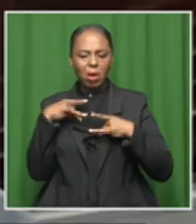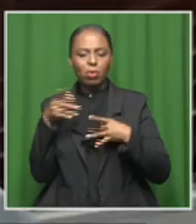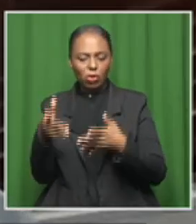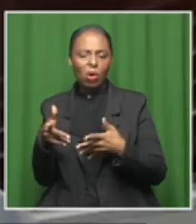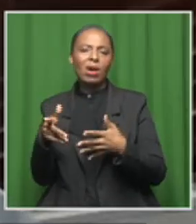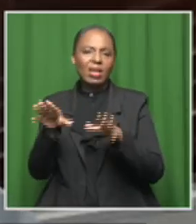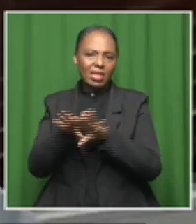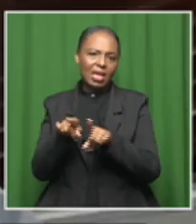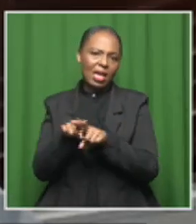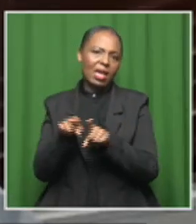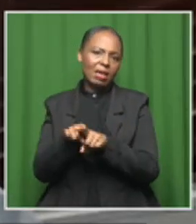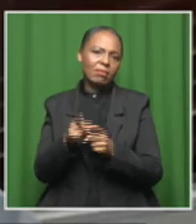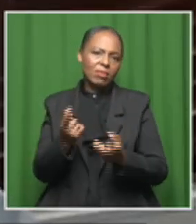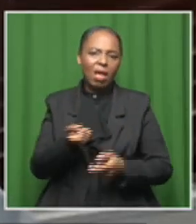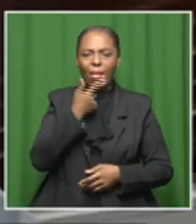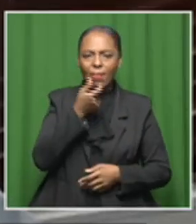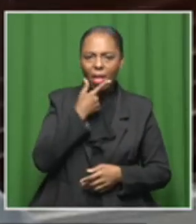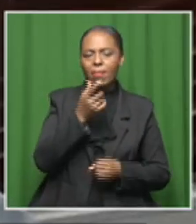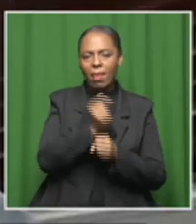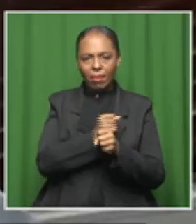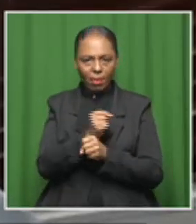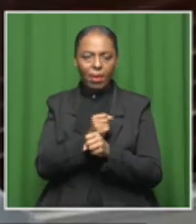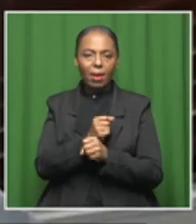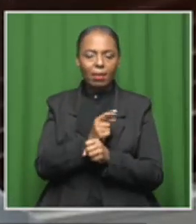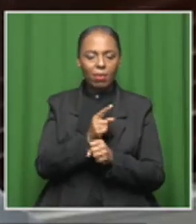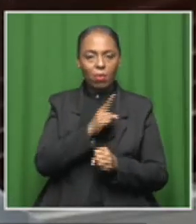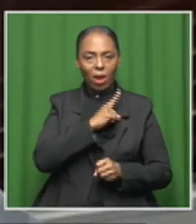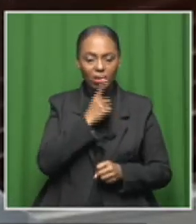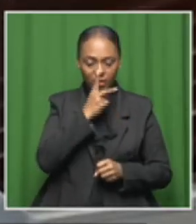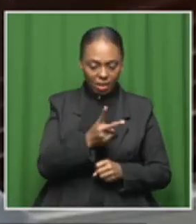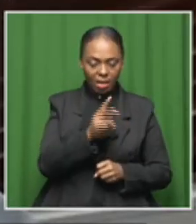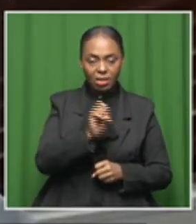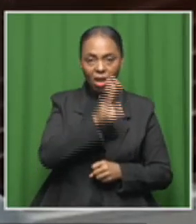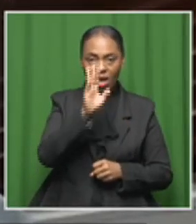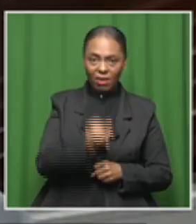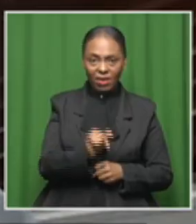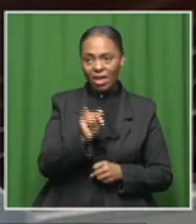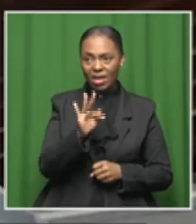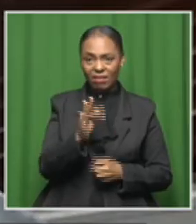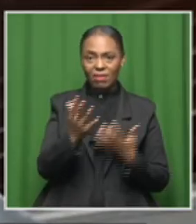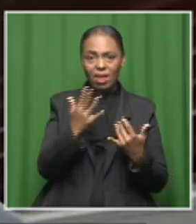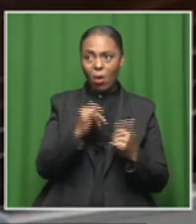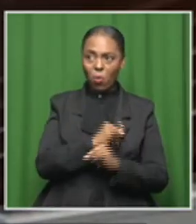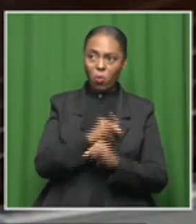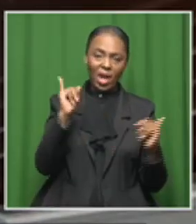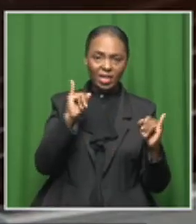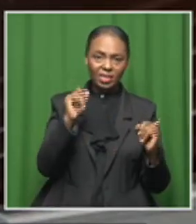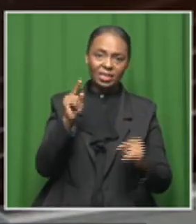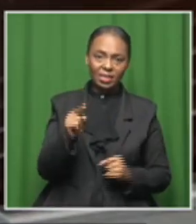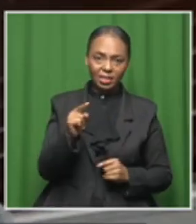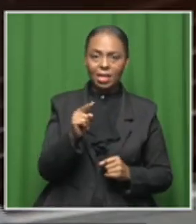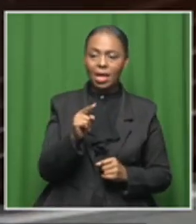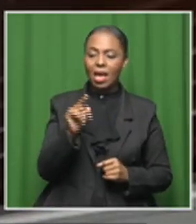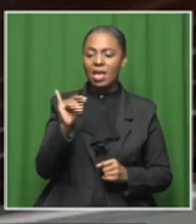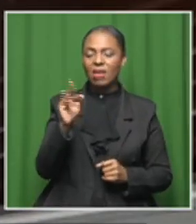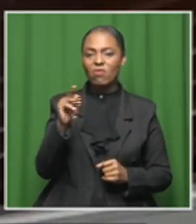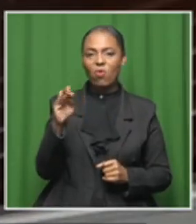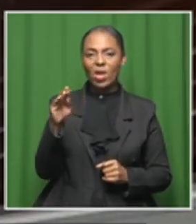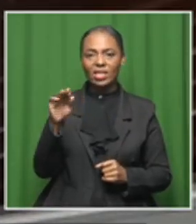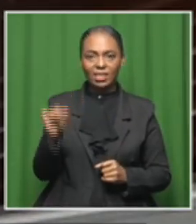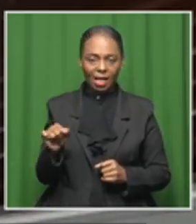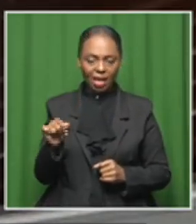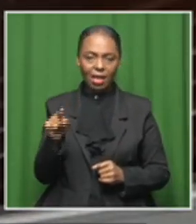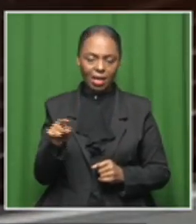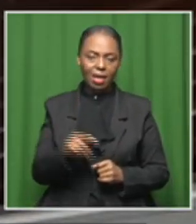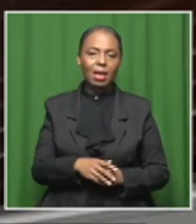SARS-CoV-2, so that we can at least see in South Africa when is there a peak in this virus versus influenza and RSV, which is why we can say